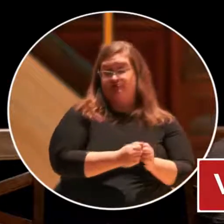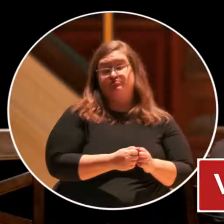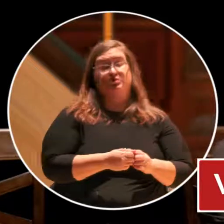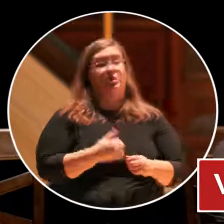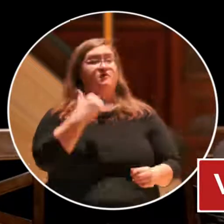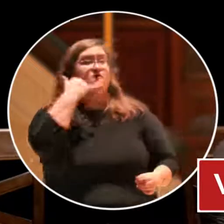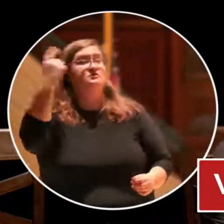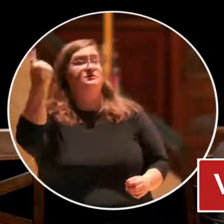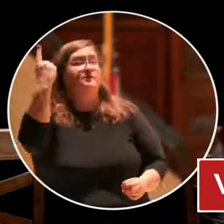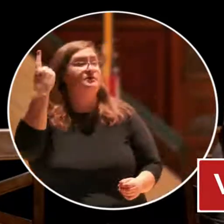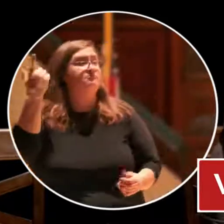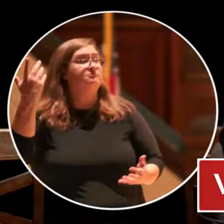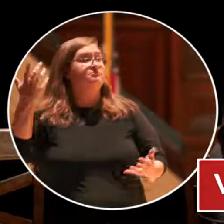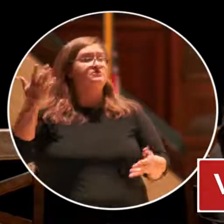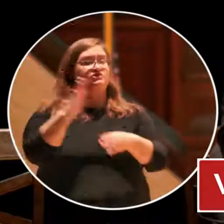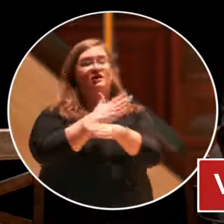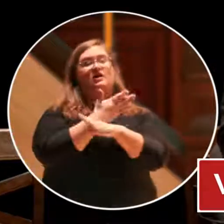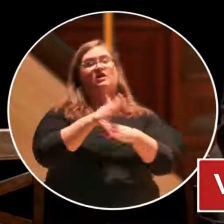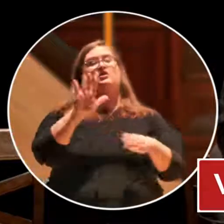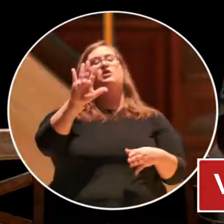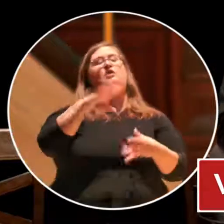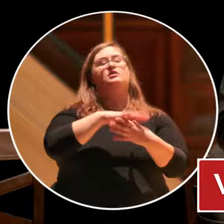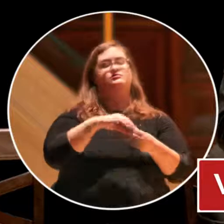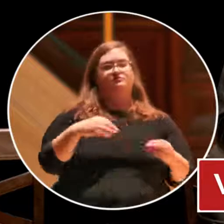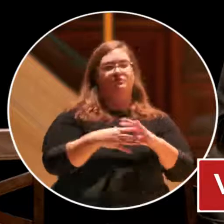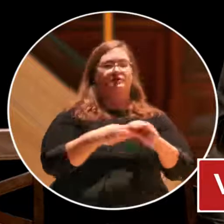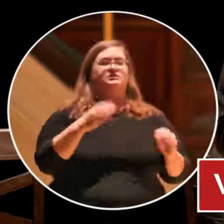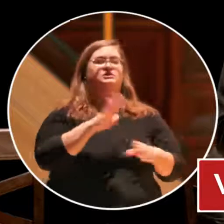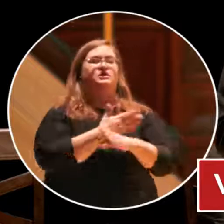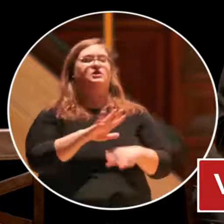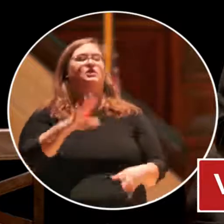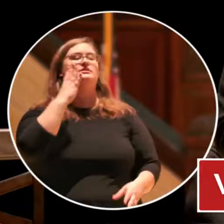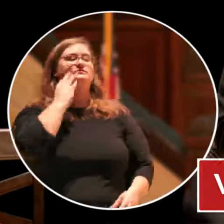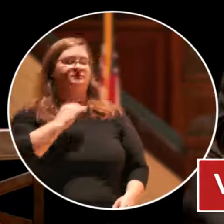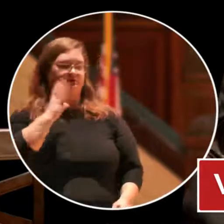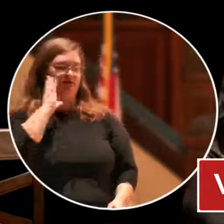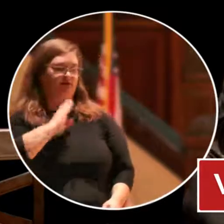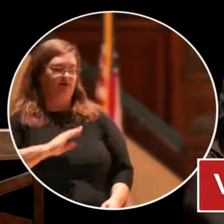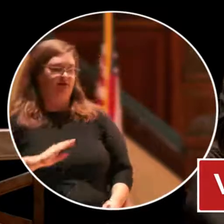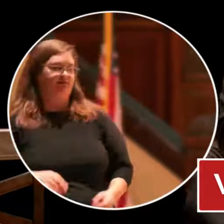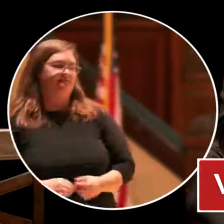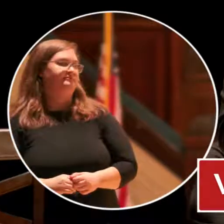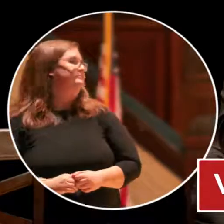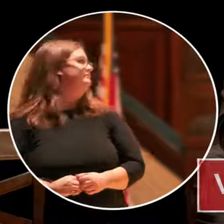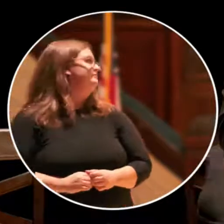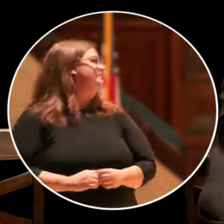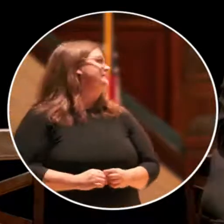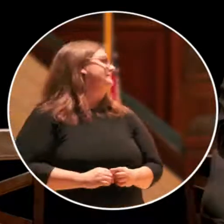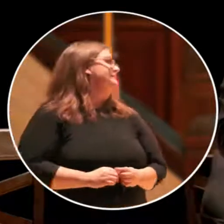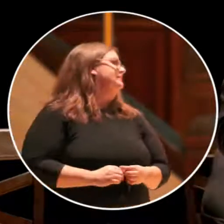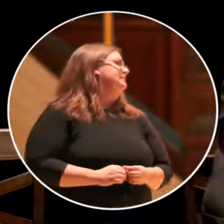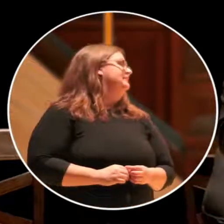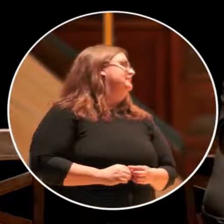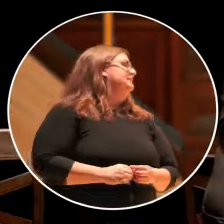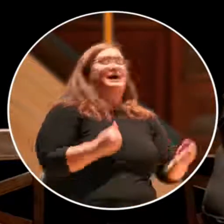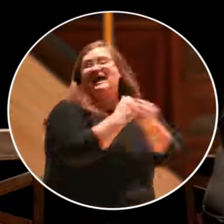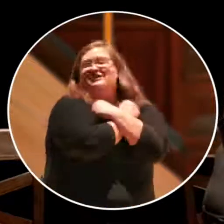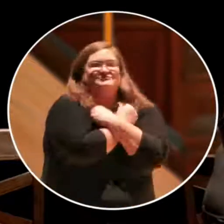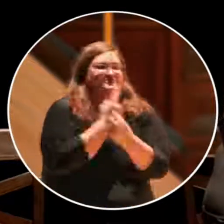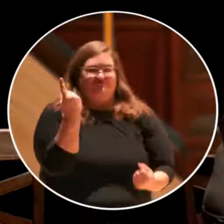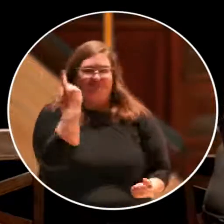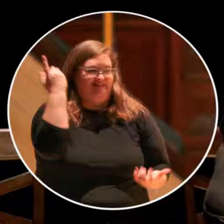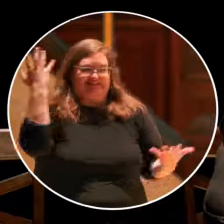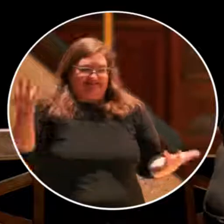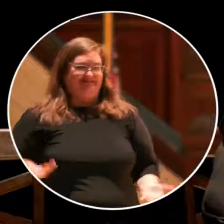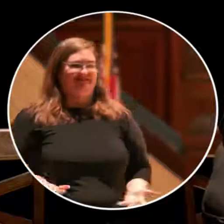phone. When you get home, share your experience. In the coming weeks, reach out. Yep, I say hug somebody, right?